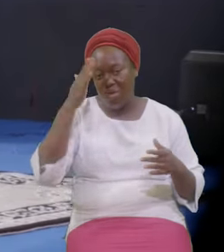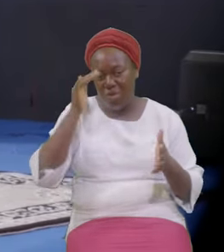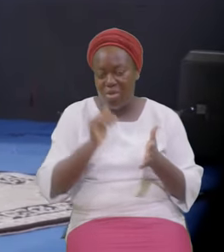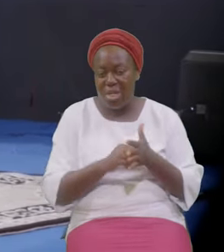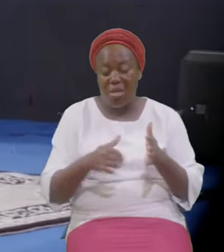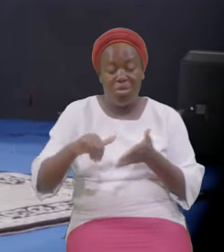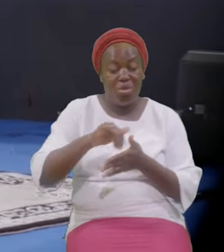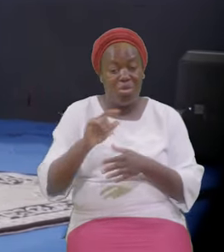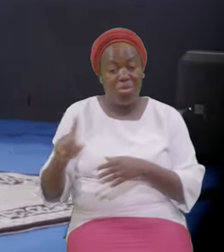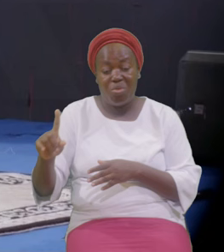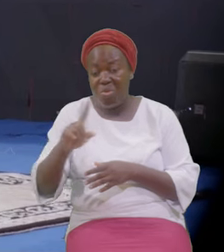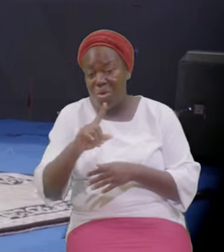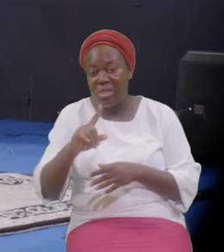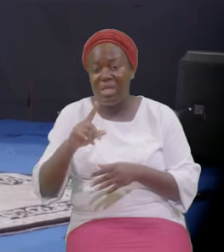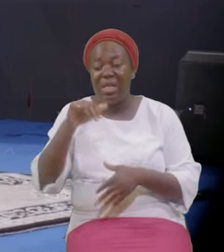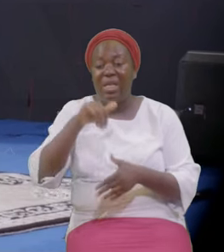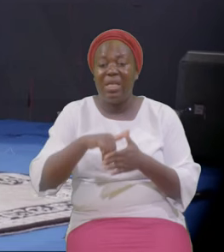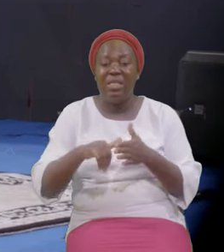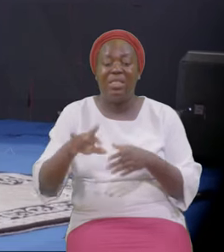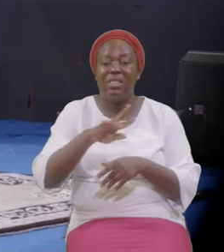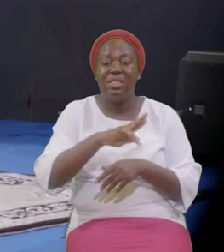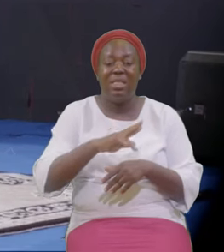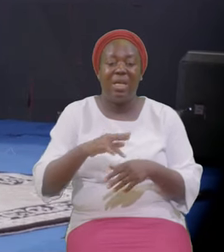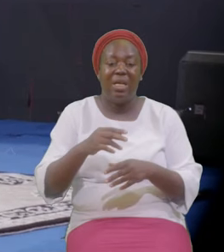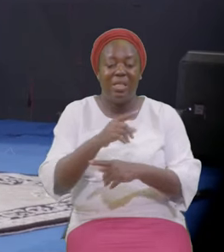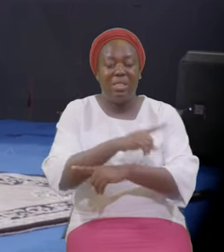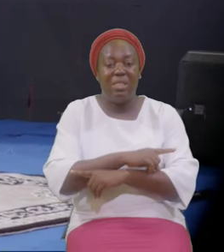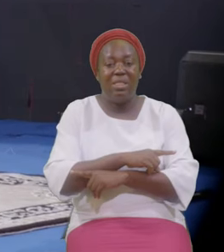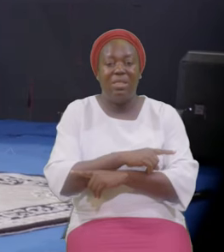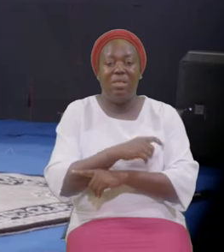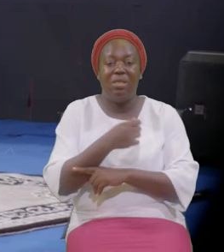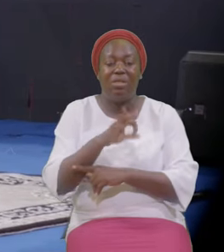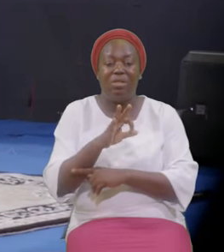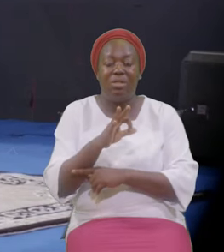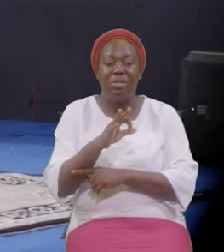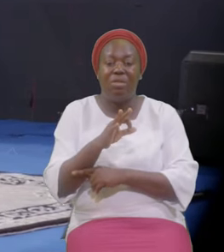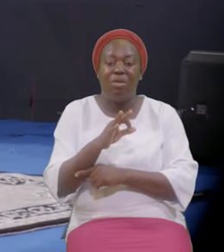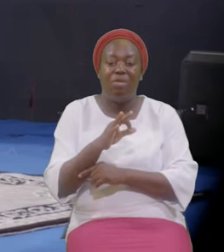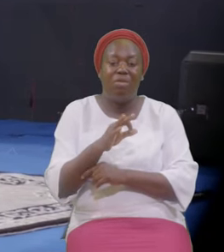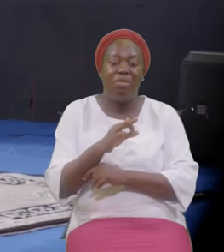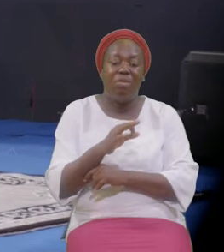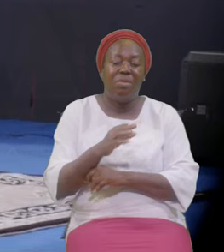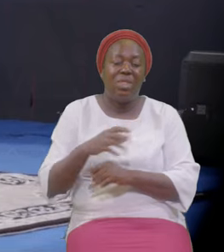their days of exaggerated pride, their thought,